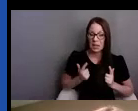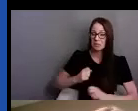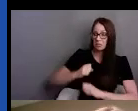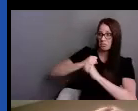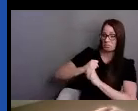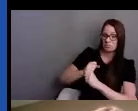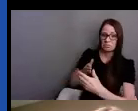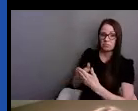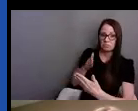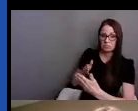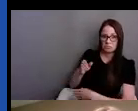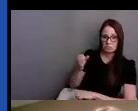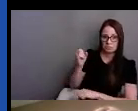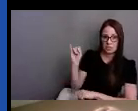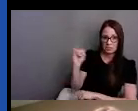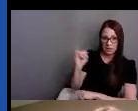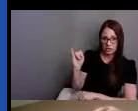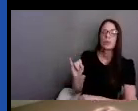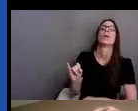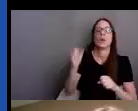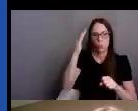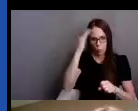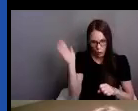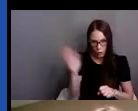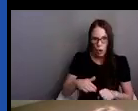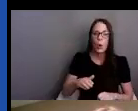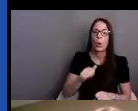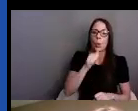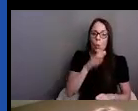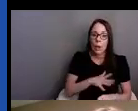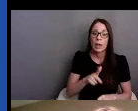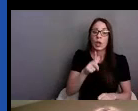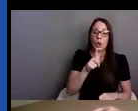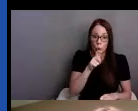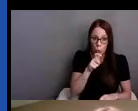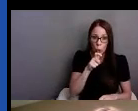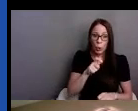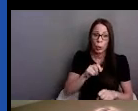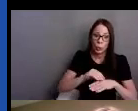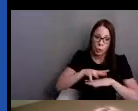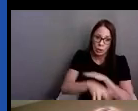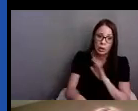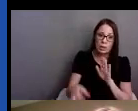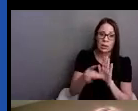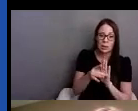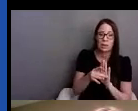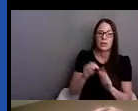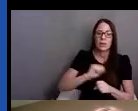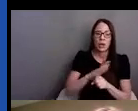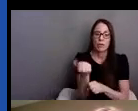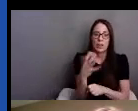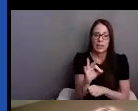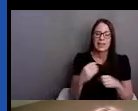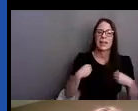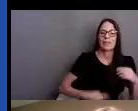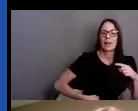We do know that pregnant women who get infected with COVID-19 are at higher risk of complications compared with women who are not